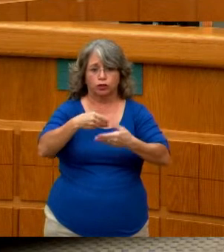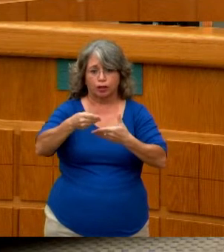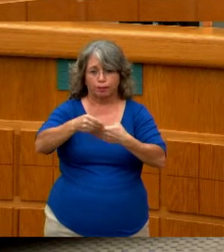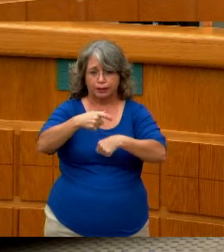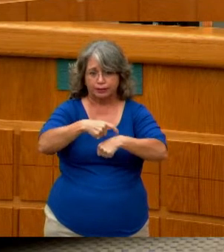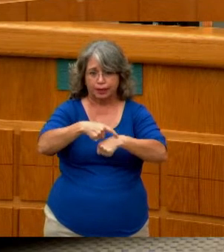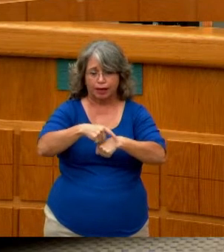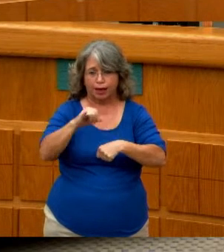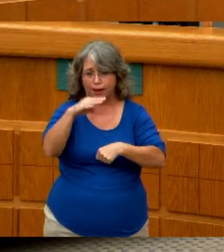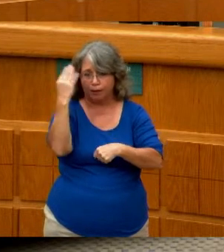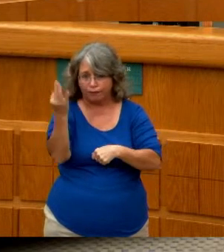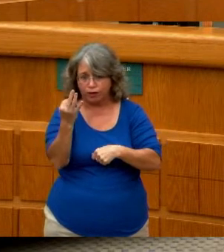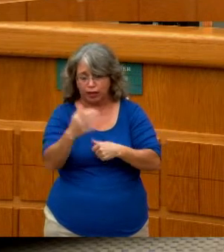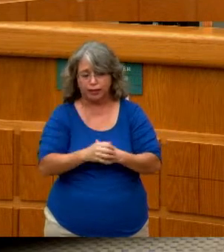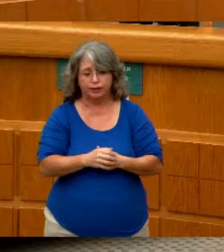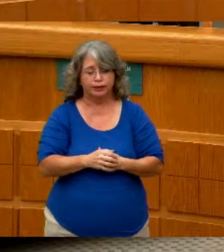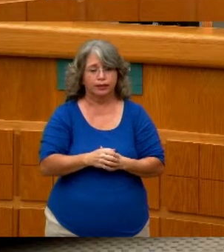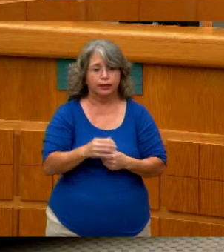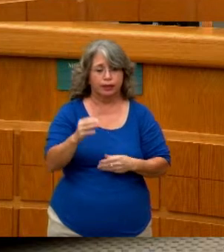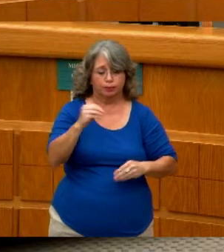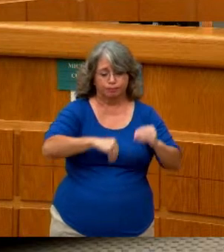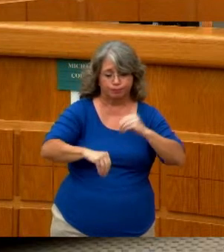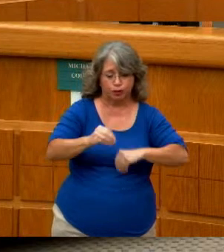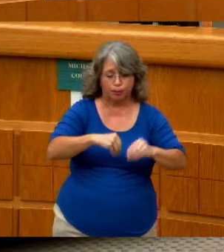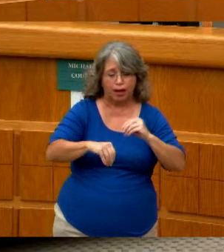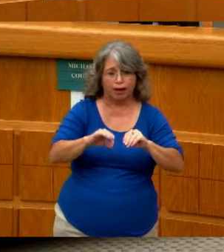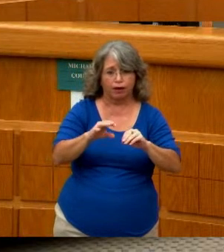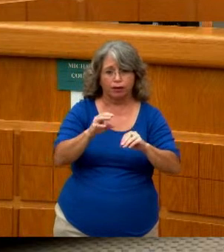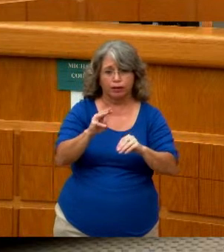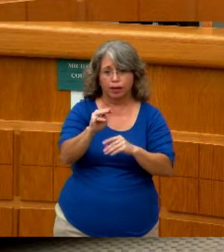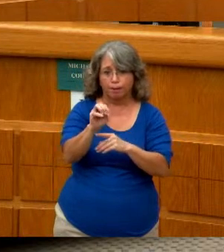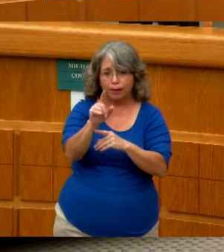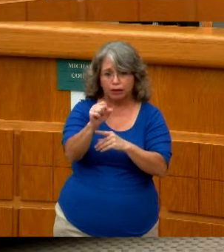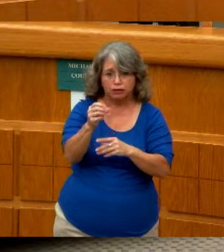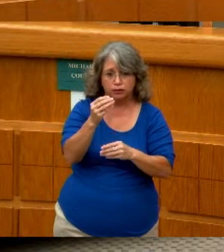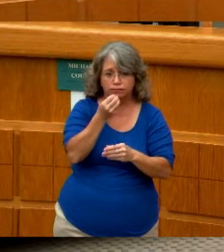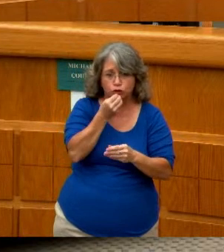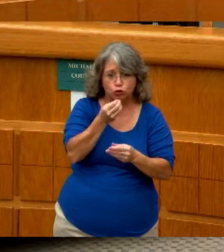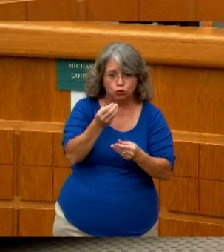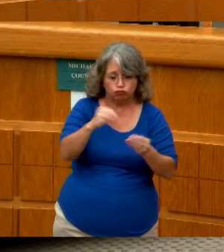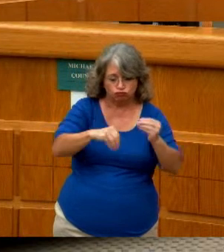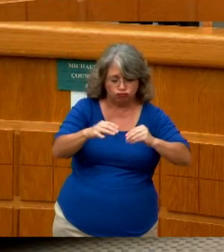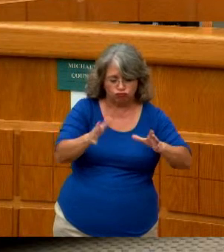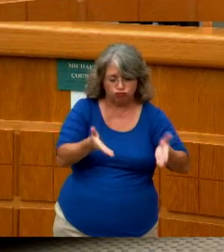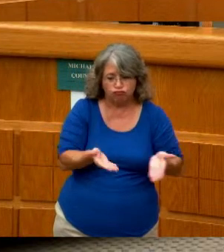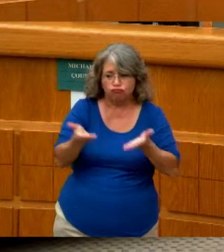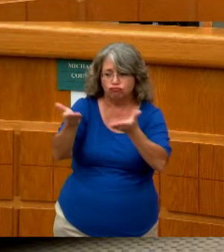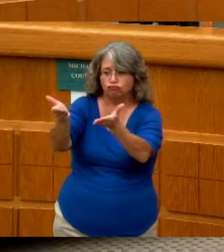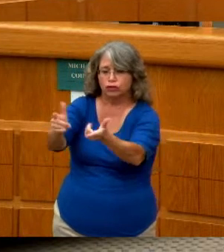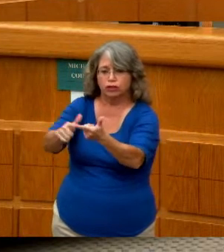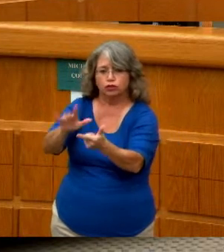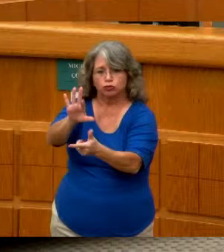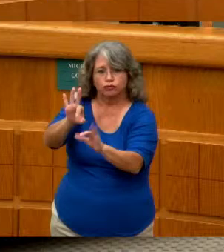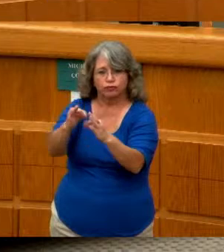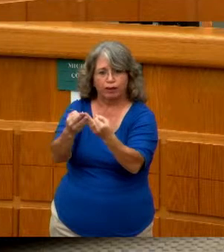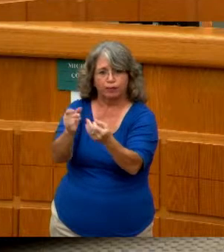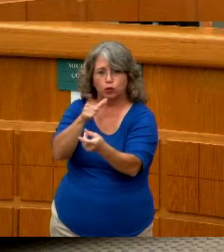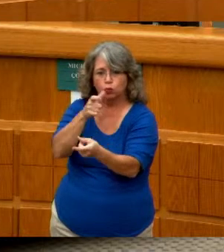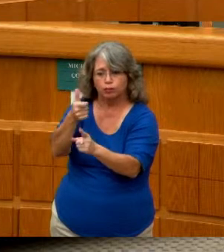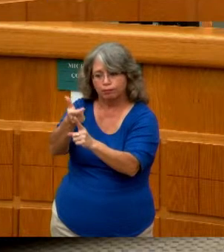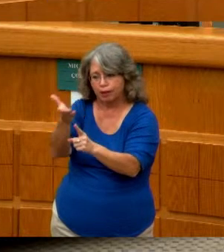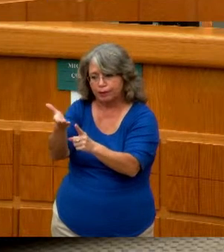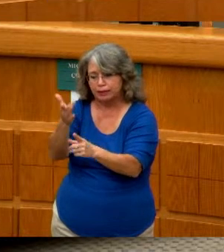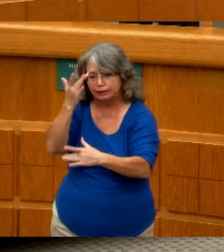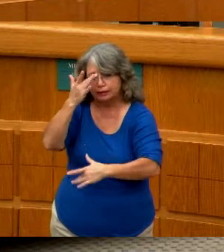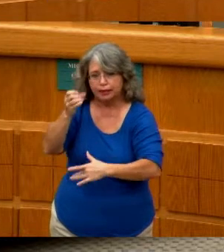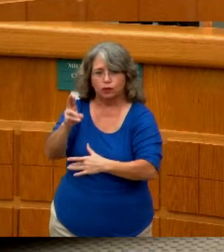during peak times like Black Friday. Prepare meals for family and friends and deliver them contactless. Anyone who is sick or